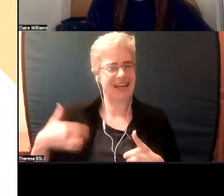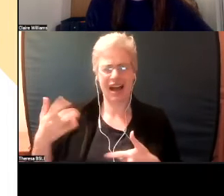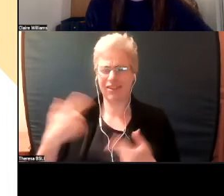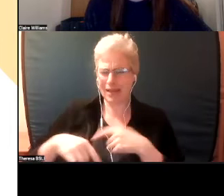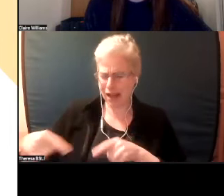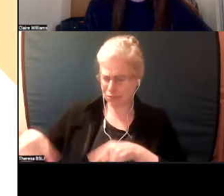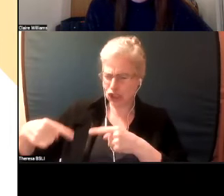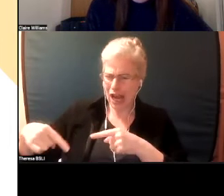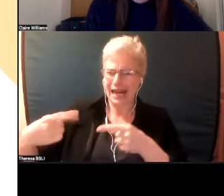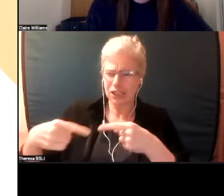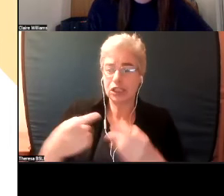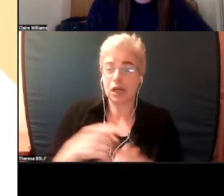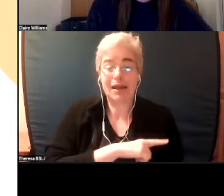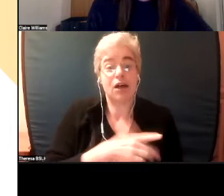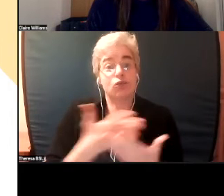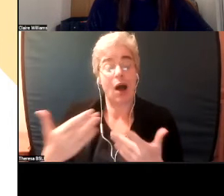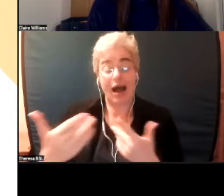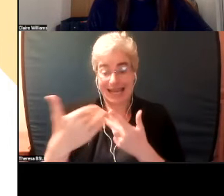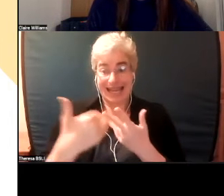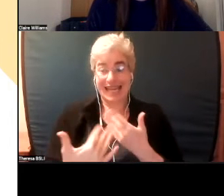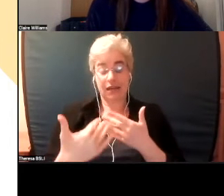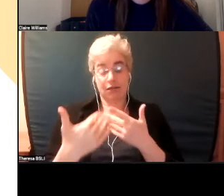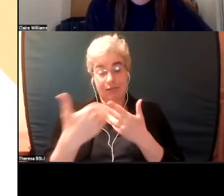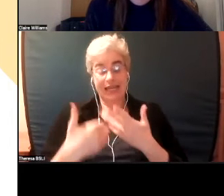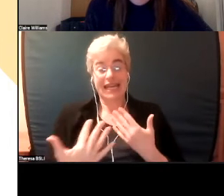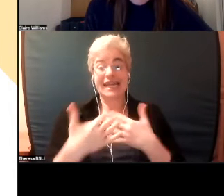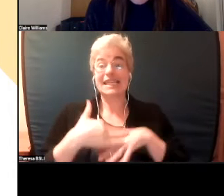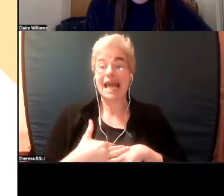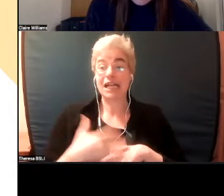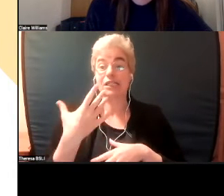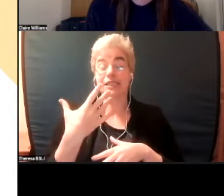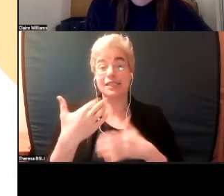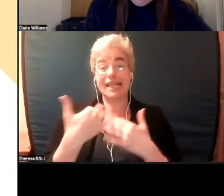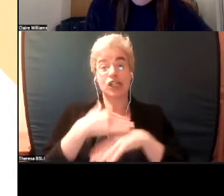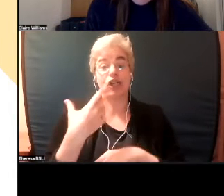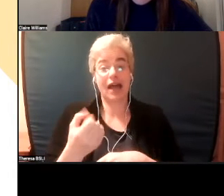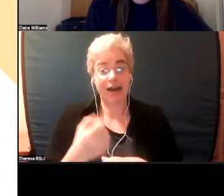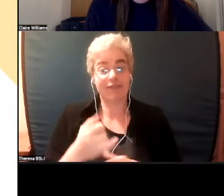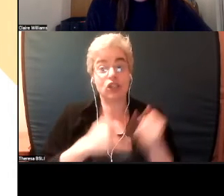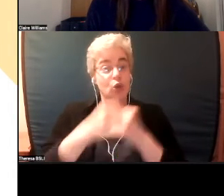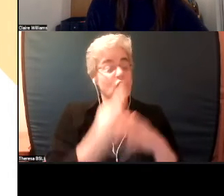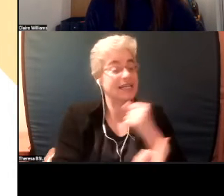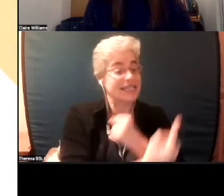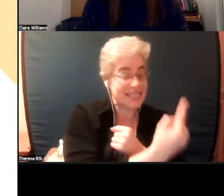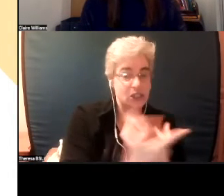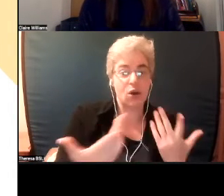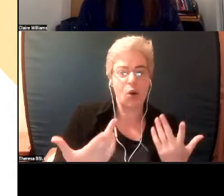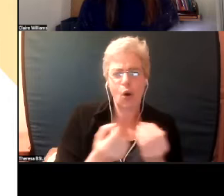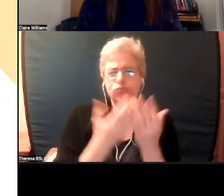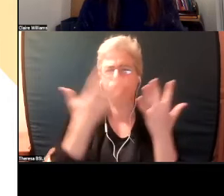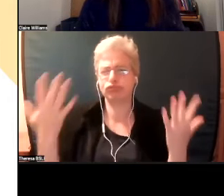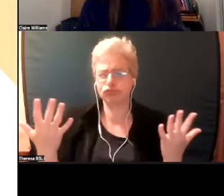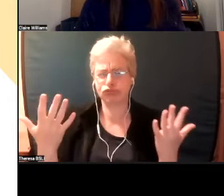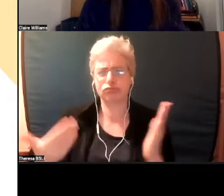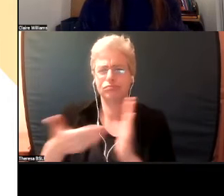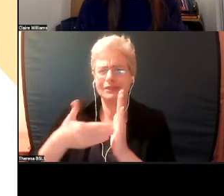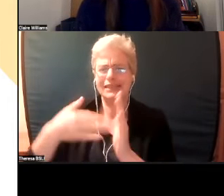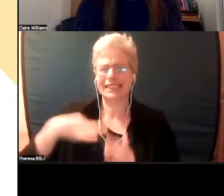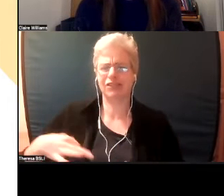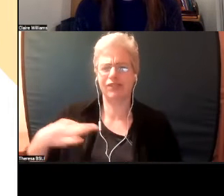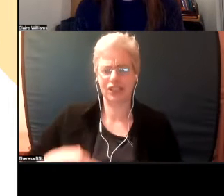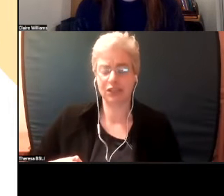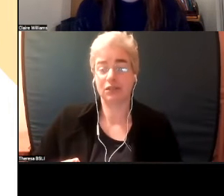many intersections, be they intellectual disability, social isolation, or the plethora of additional disadvantages attendant